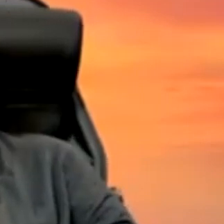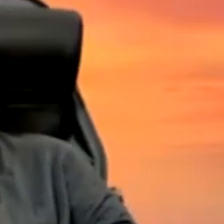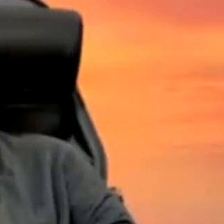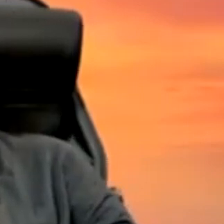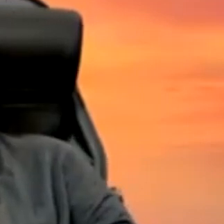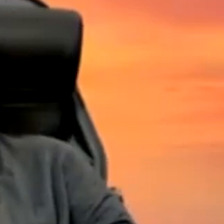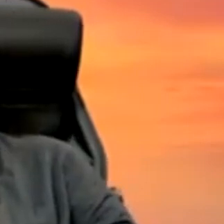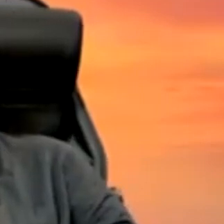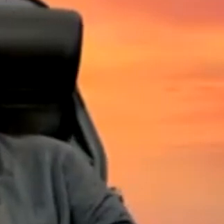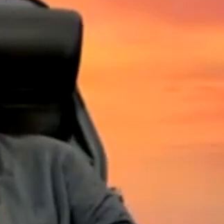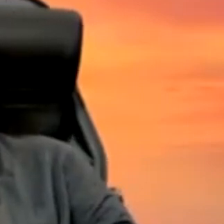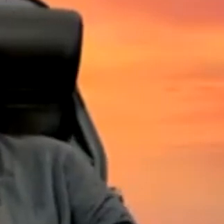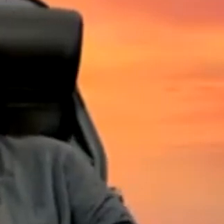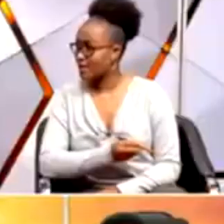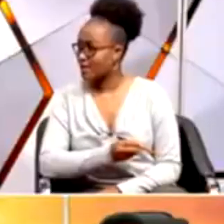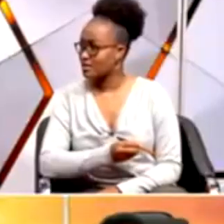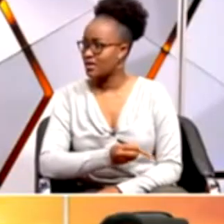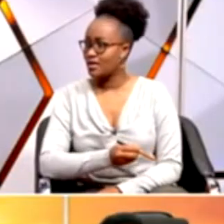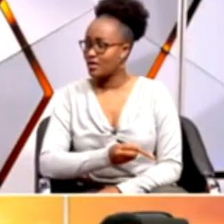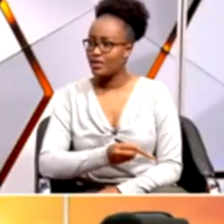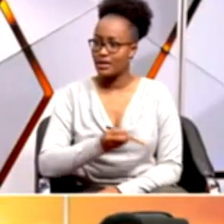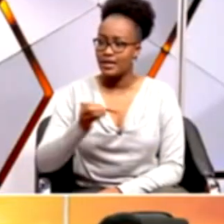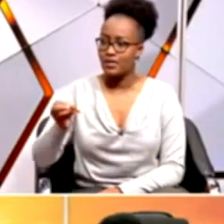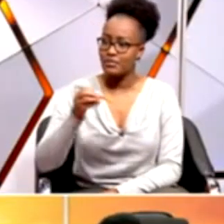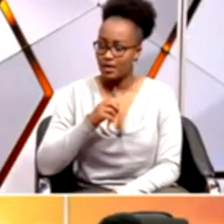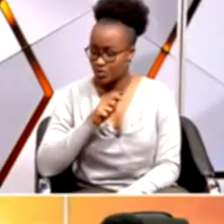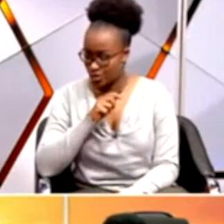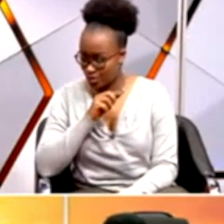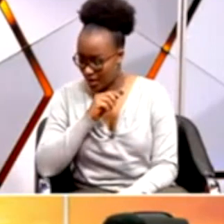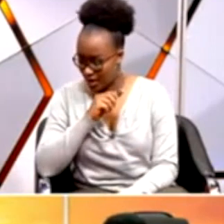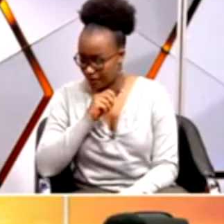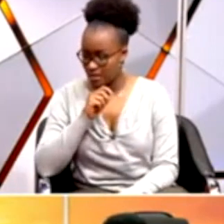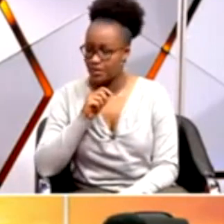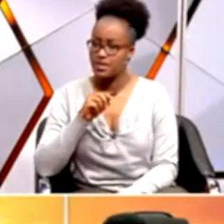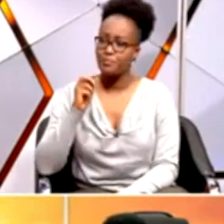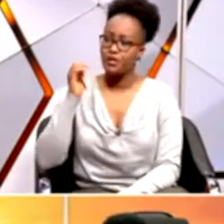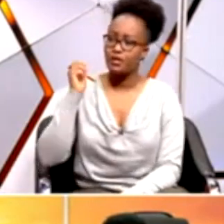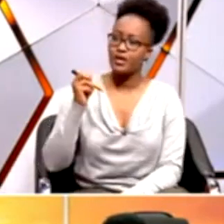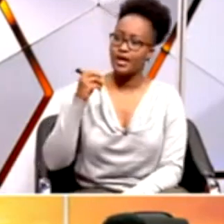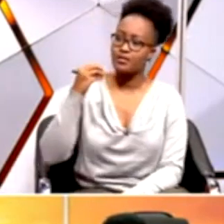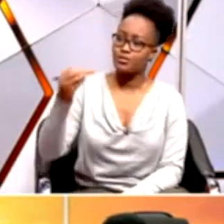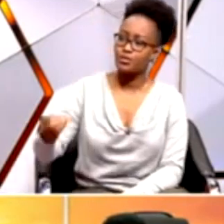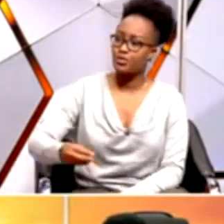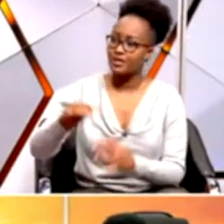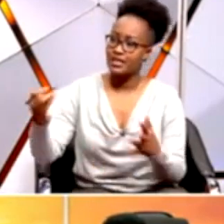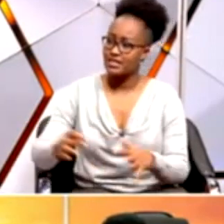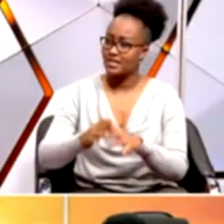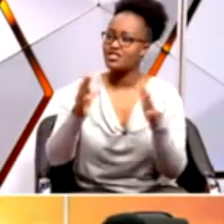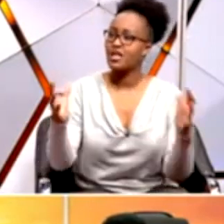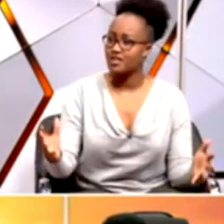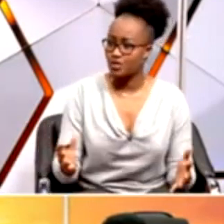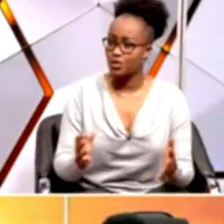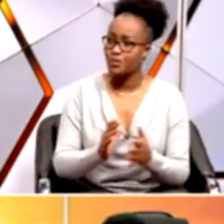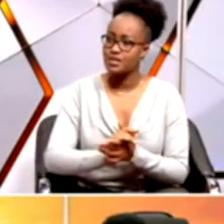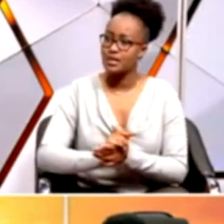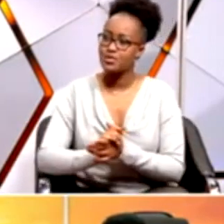So that goes back to the ignorance that, you know, Richard was talking about. Yes, yes. All right. Now, let me come to you, Father Peter. Looking at the role of the clergy and